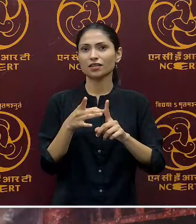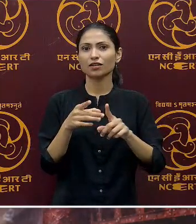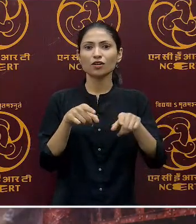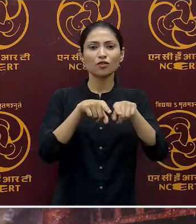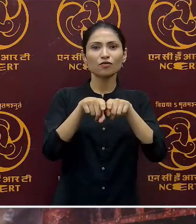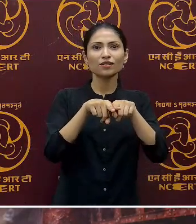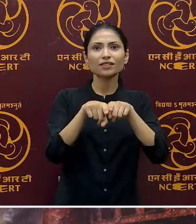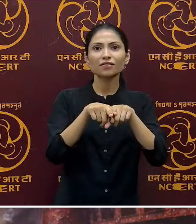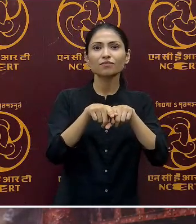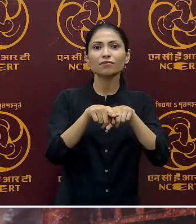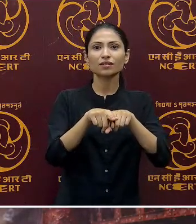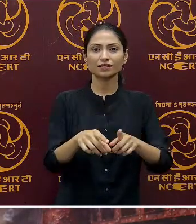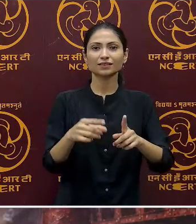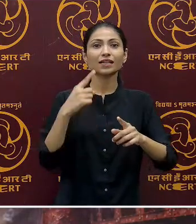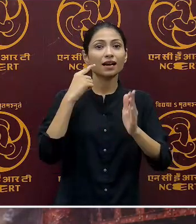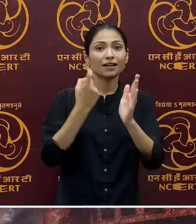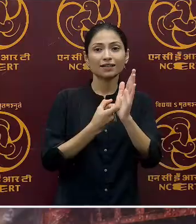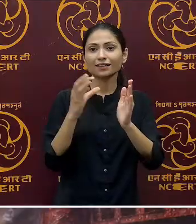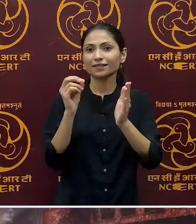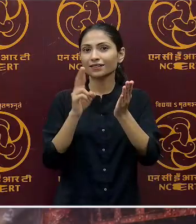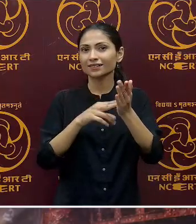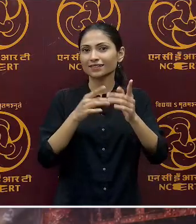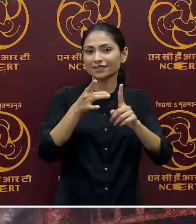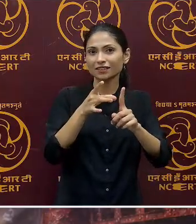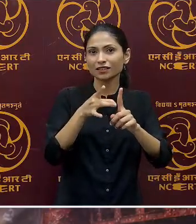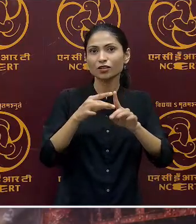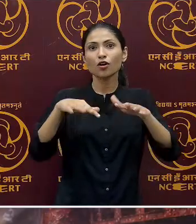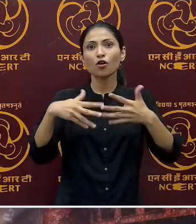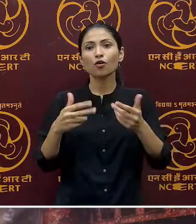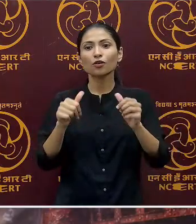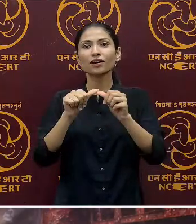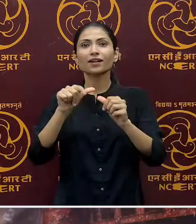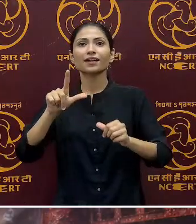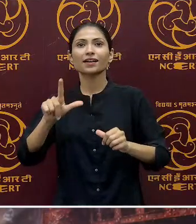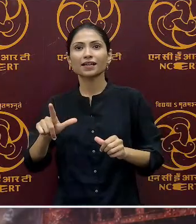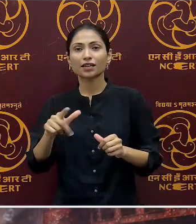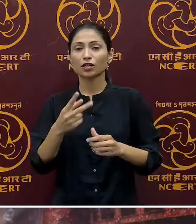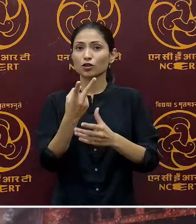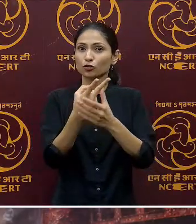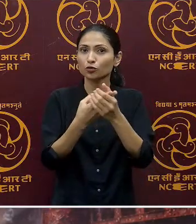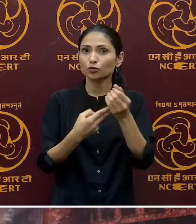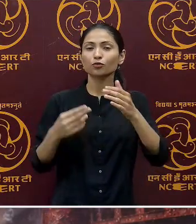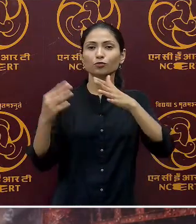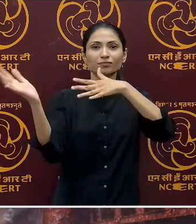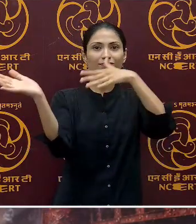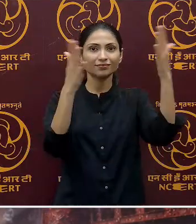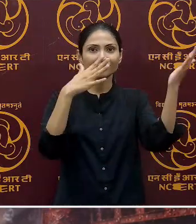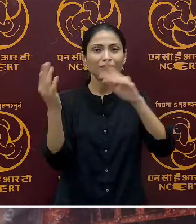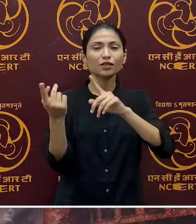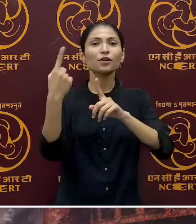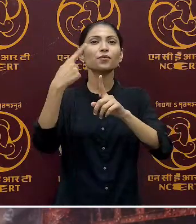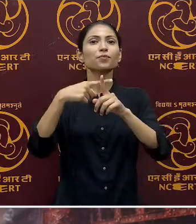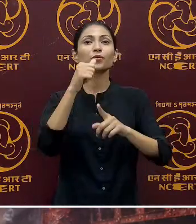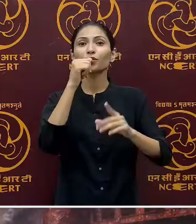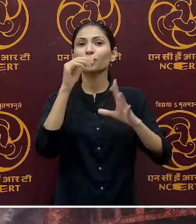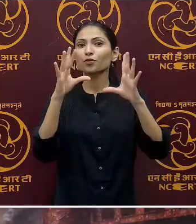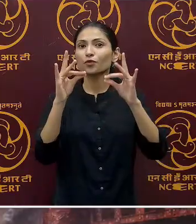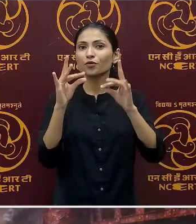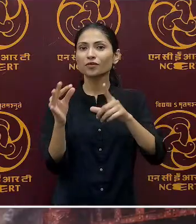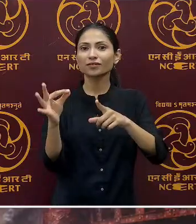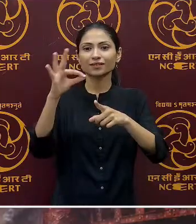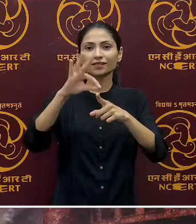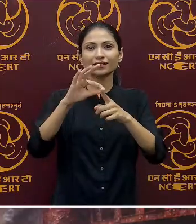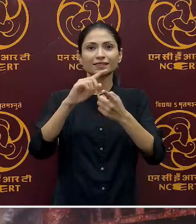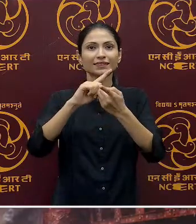aluminium, when react with air and water, it form